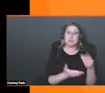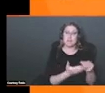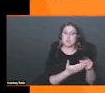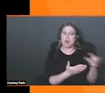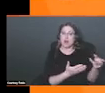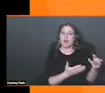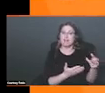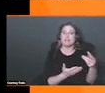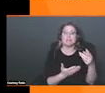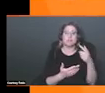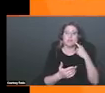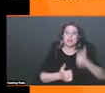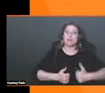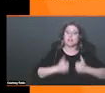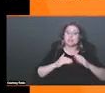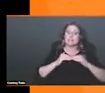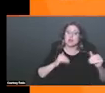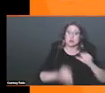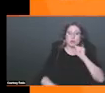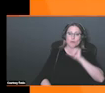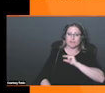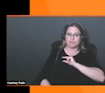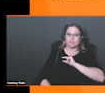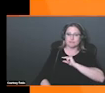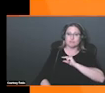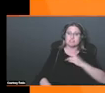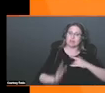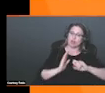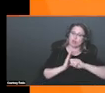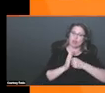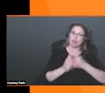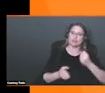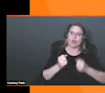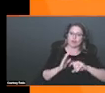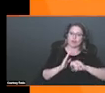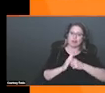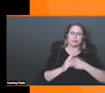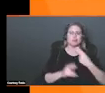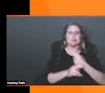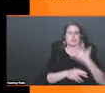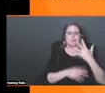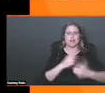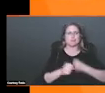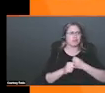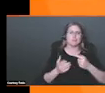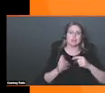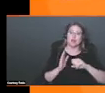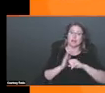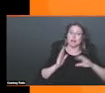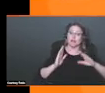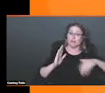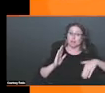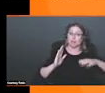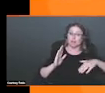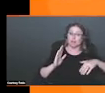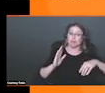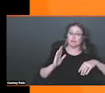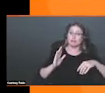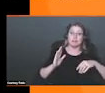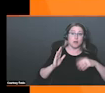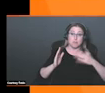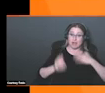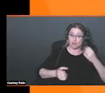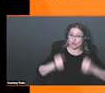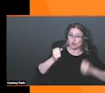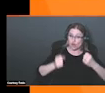live downtown Guelph, and I always lock my car. And one night I didn't lock my car, and I came out and my car was completely rifled through. I